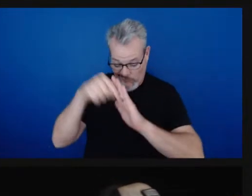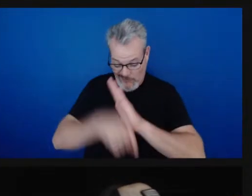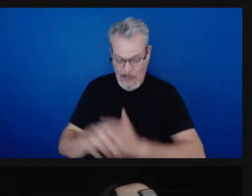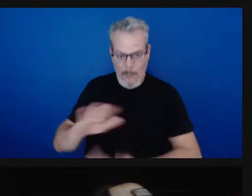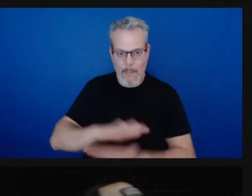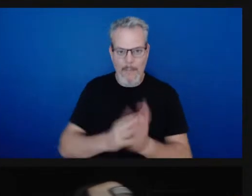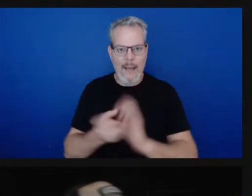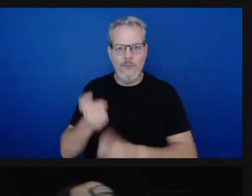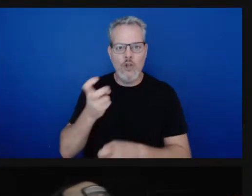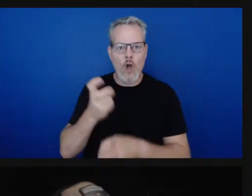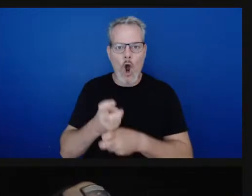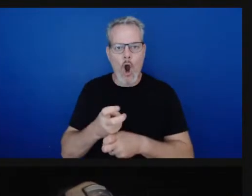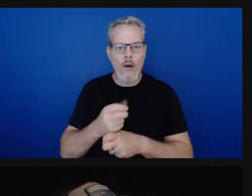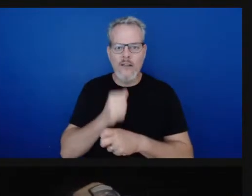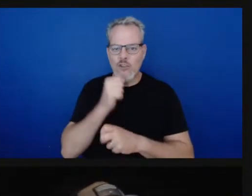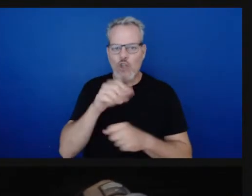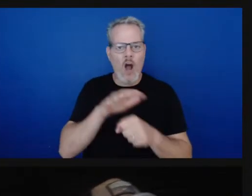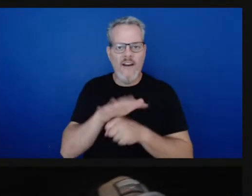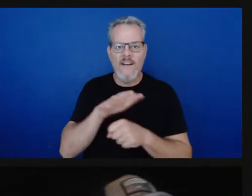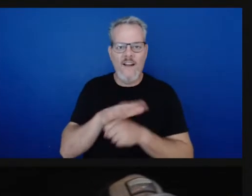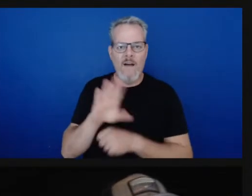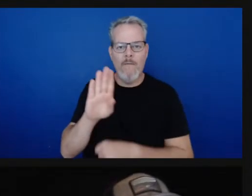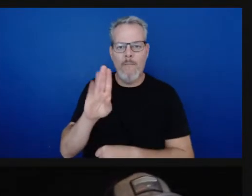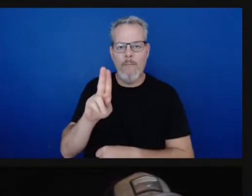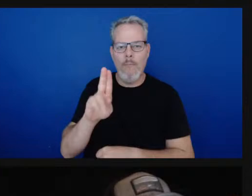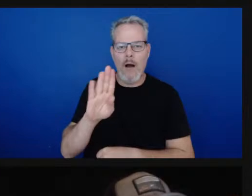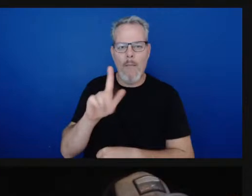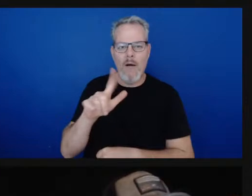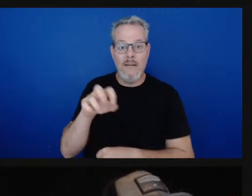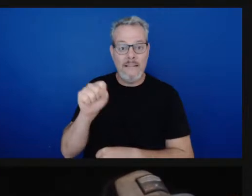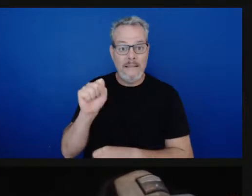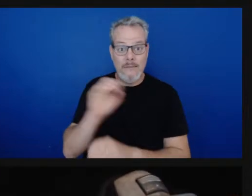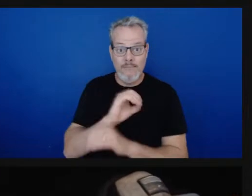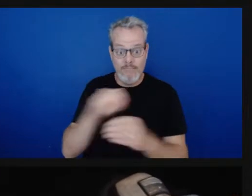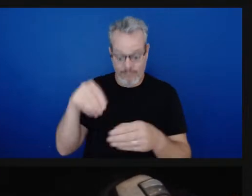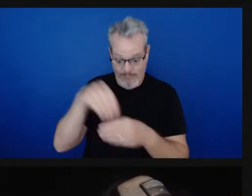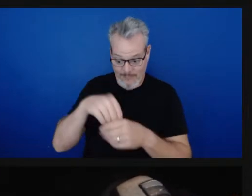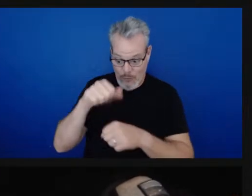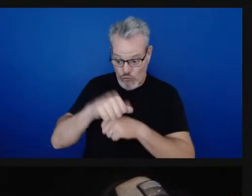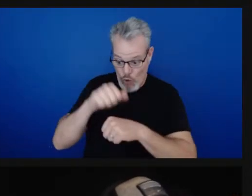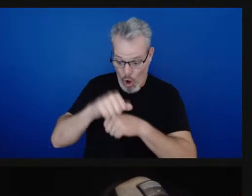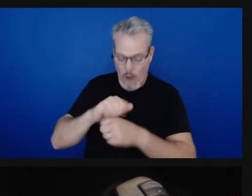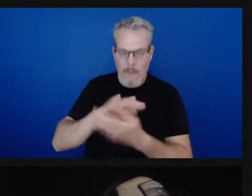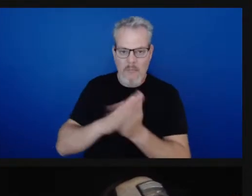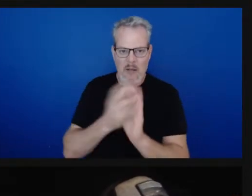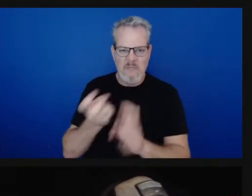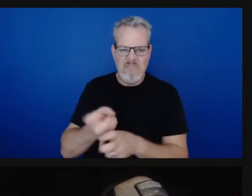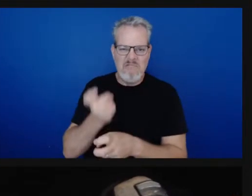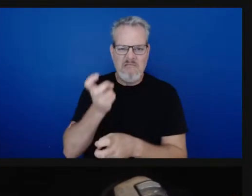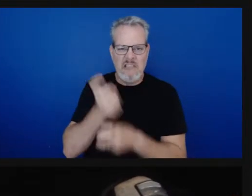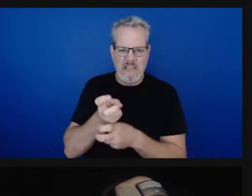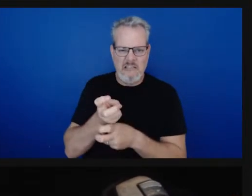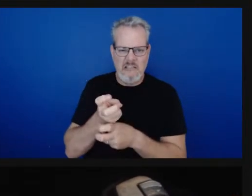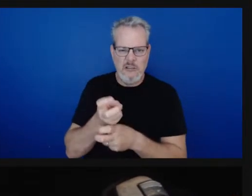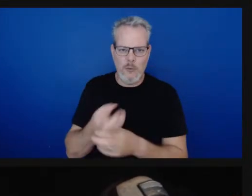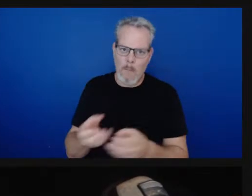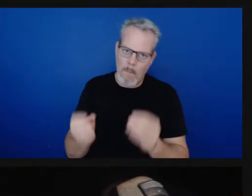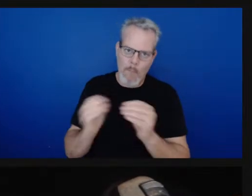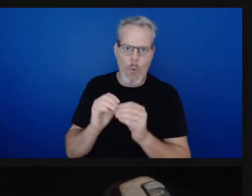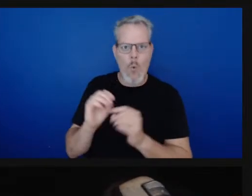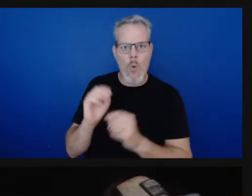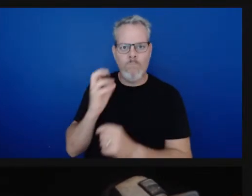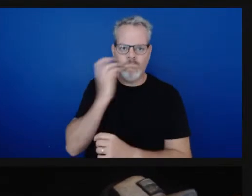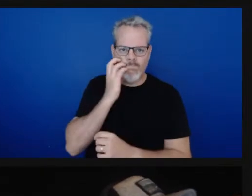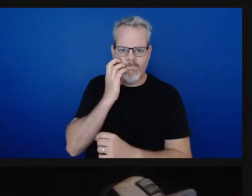any bubbles. That's the key thing. When you don't have bubbles in your rock, they end up being more dense, more mass,